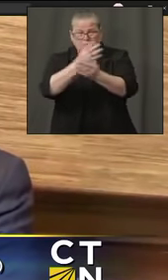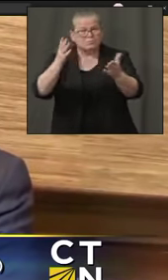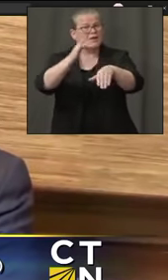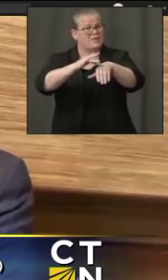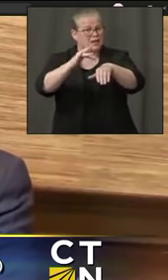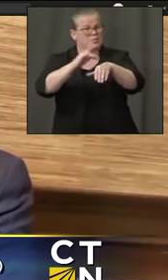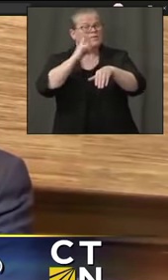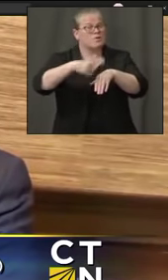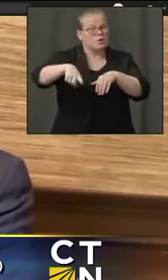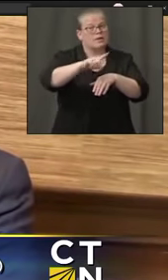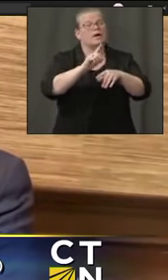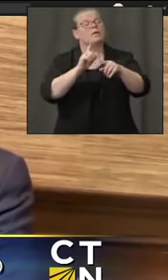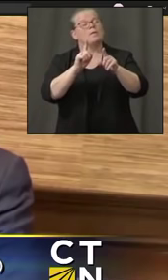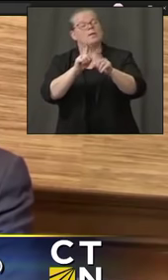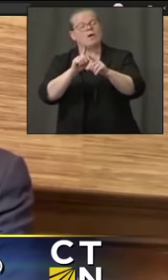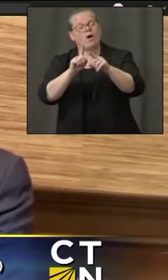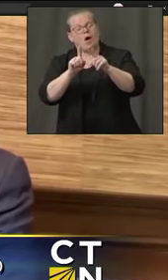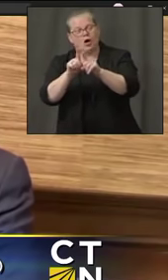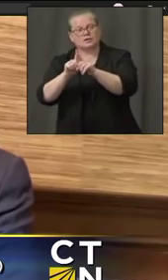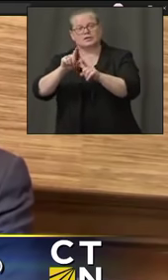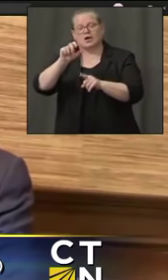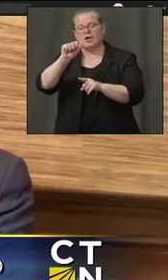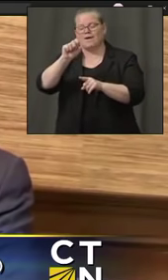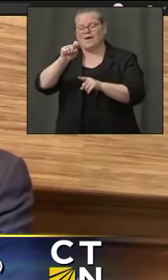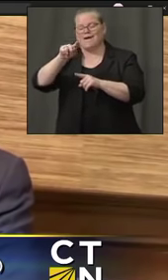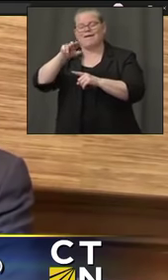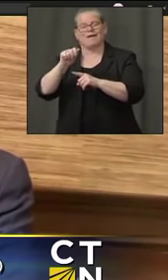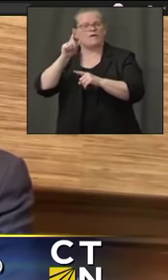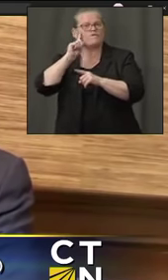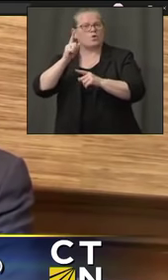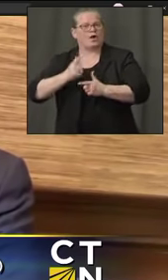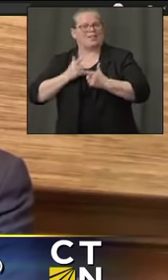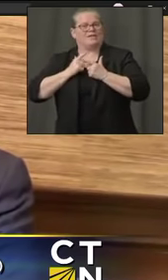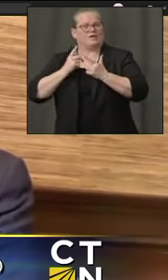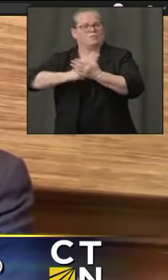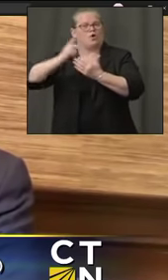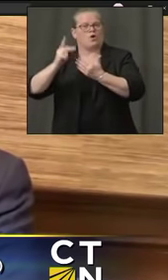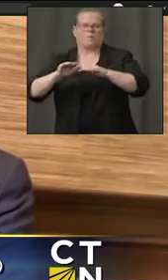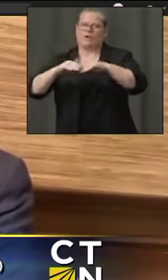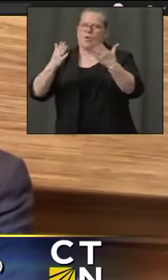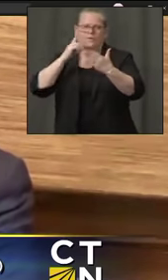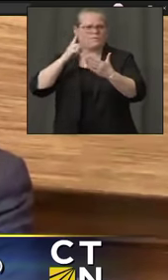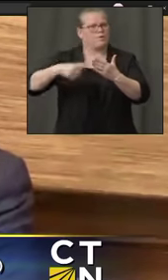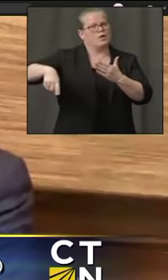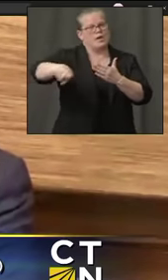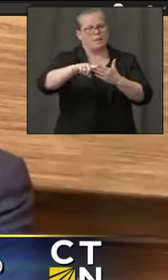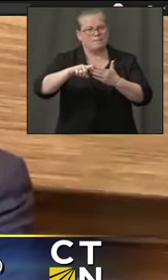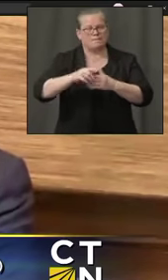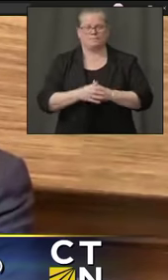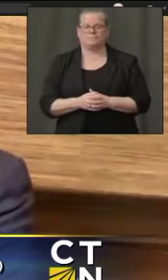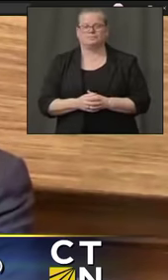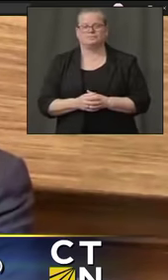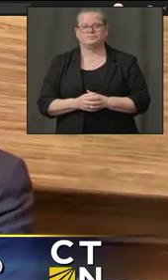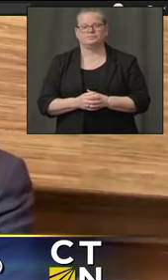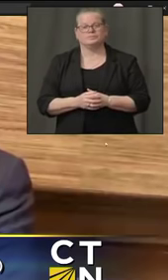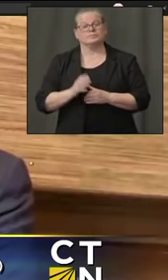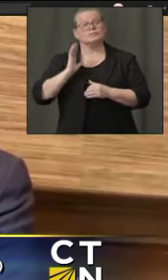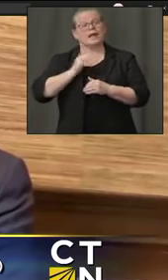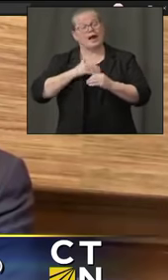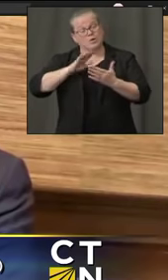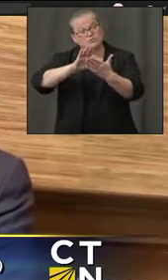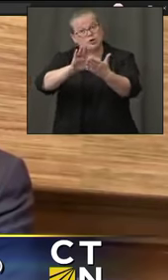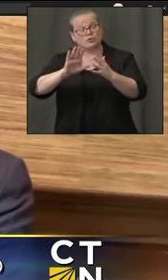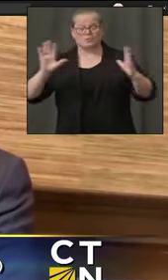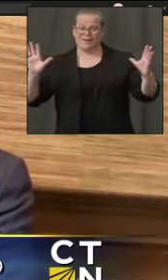Living program. We believe our approach across COVID-19 has been comprehensive, supporting healthcare workers, clinicians,